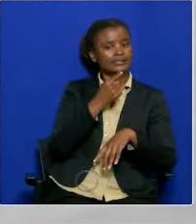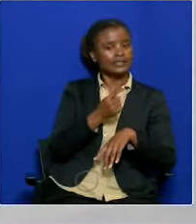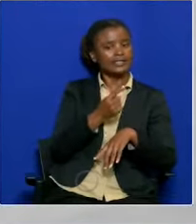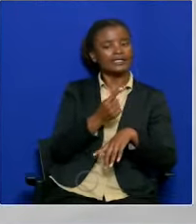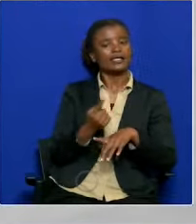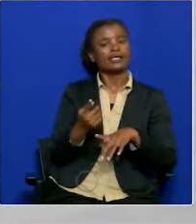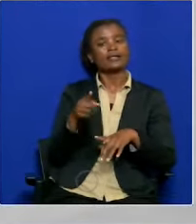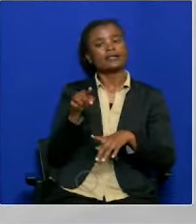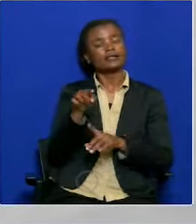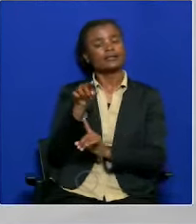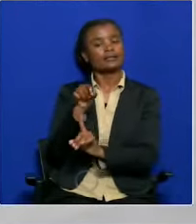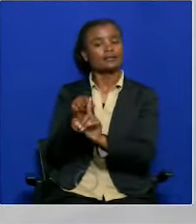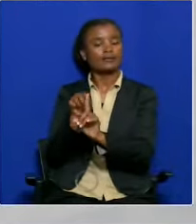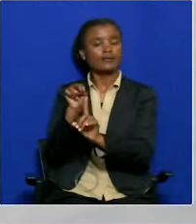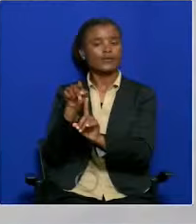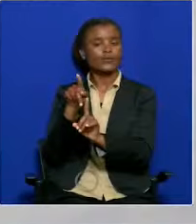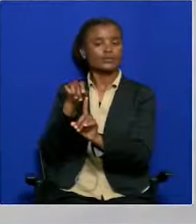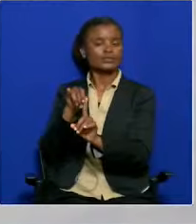with him?